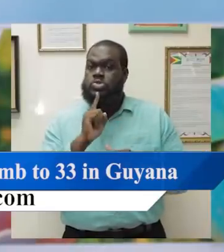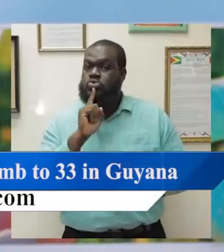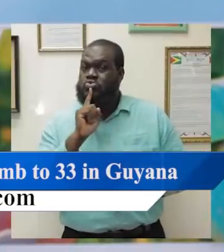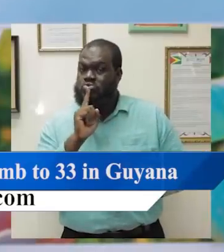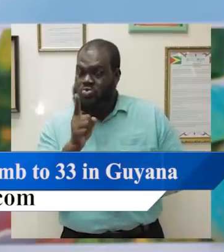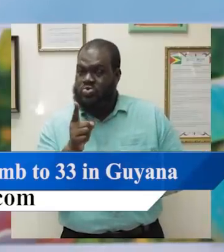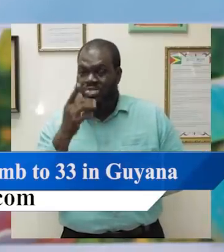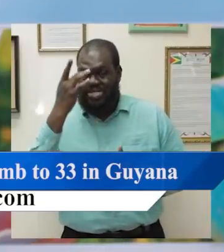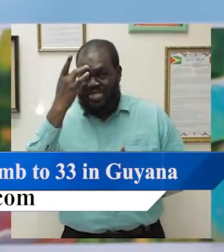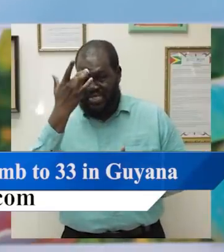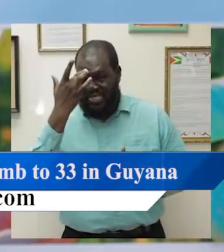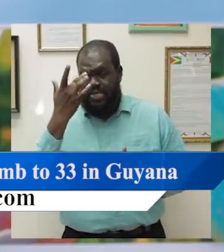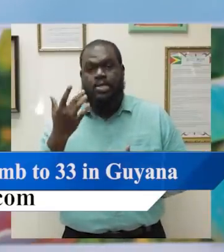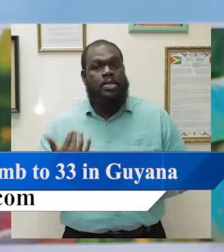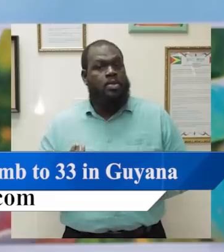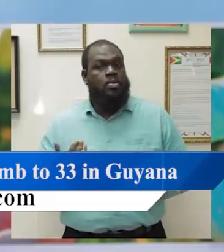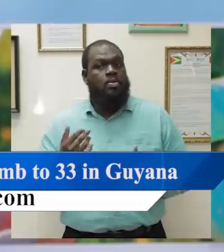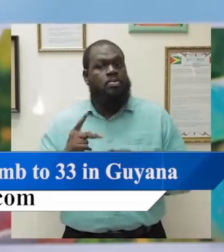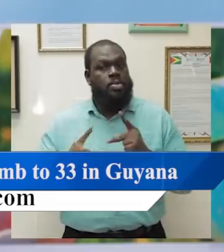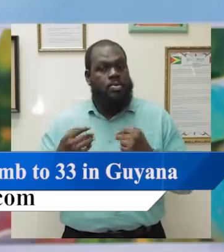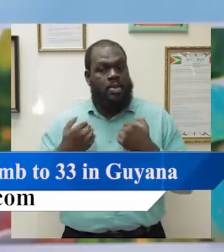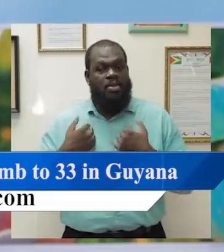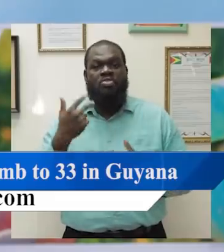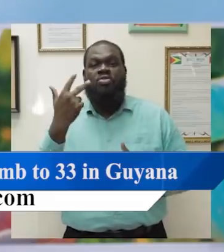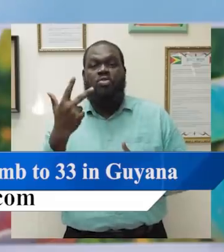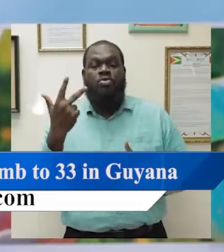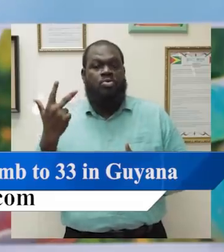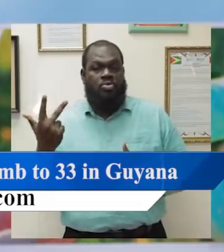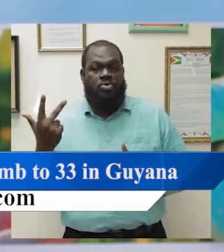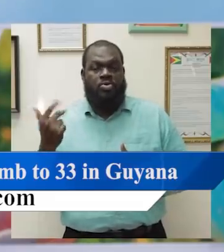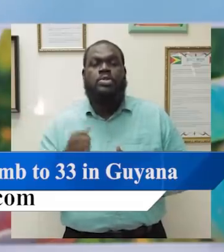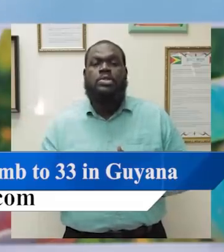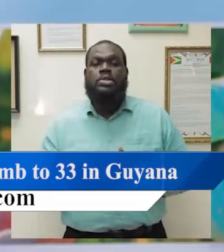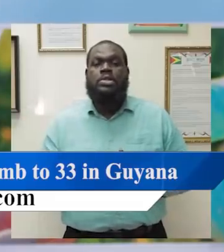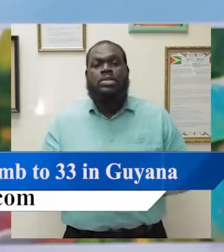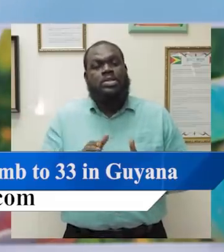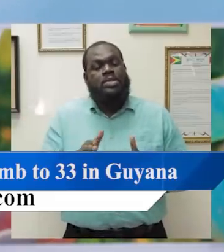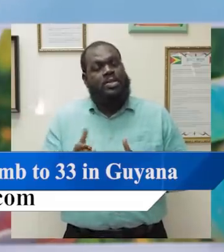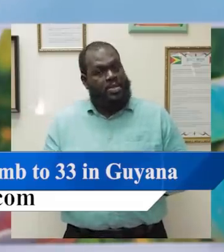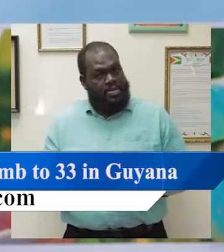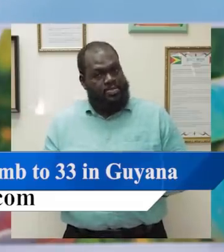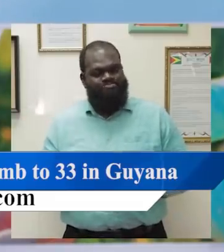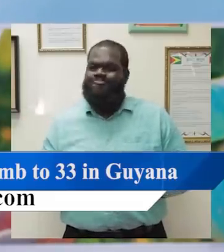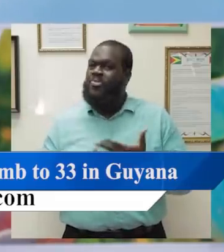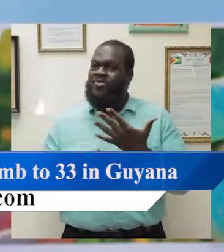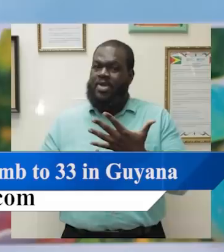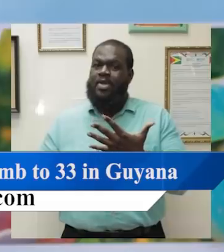confirmed cases is now 33. With our deaths increasing to